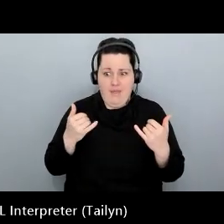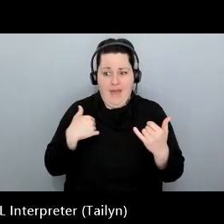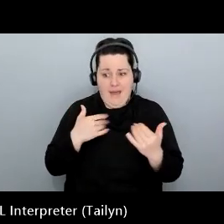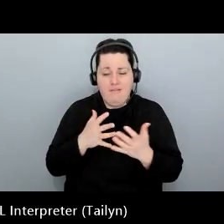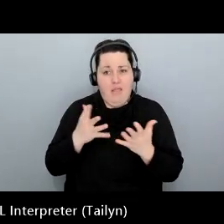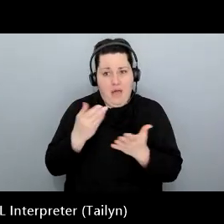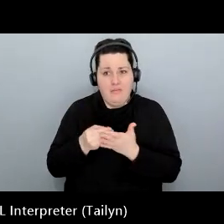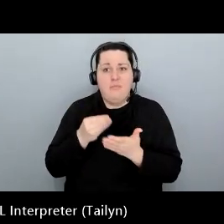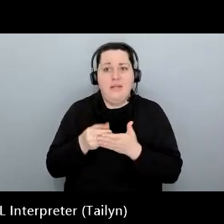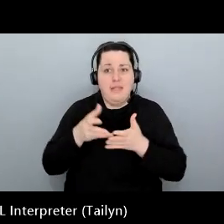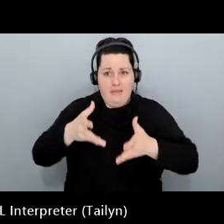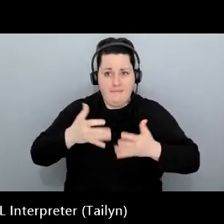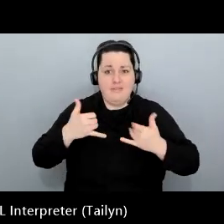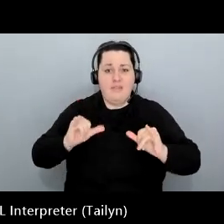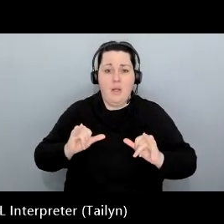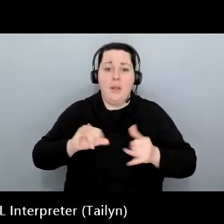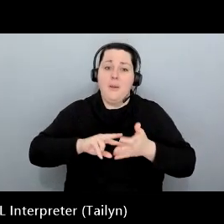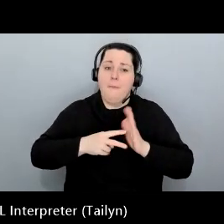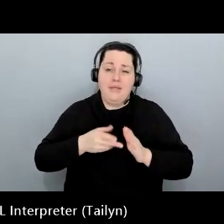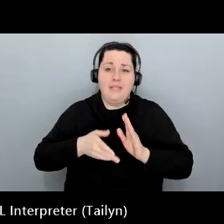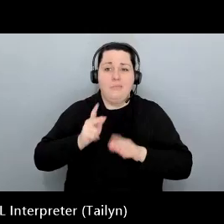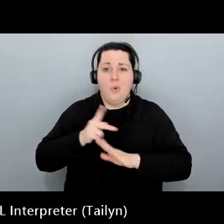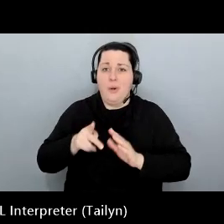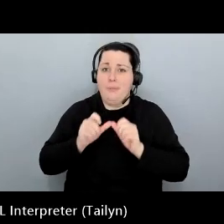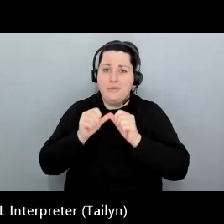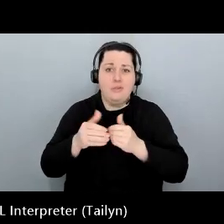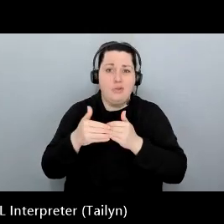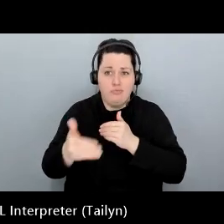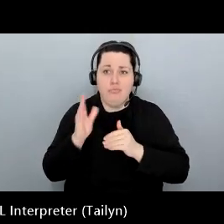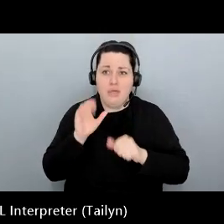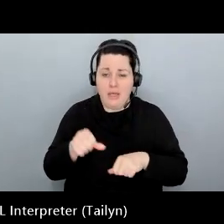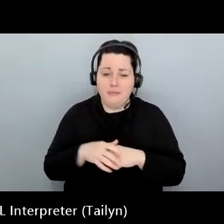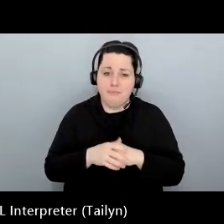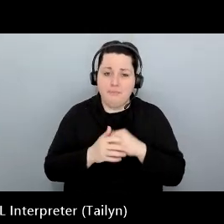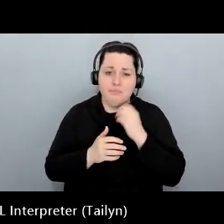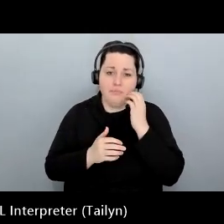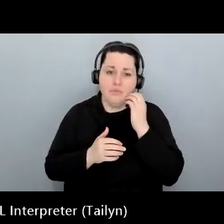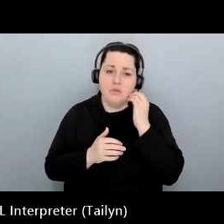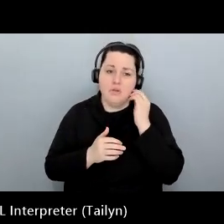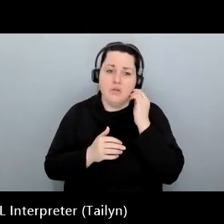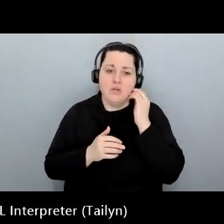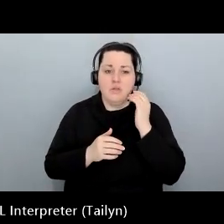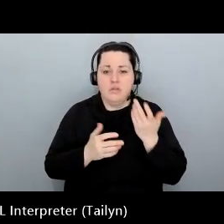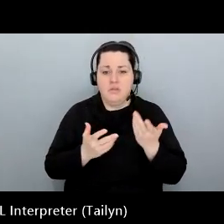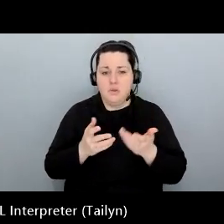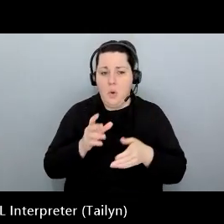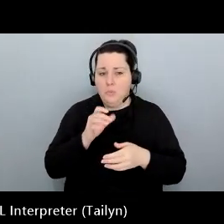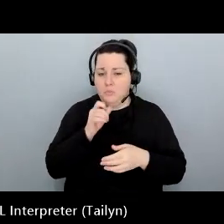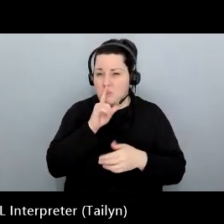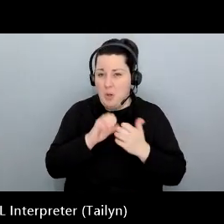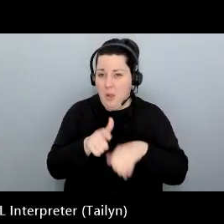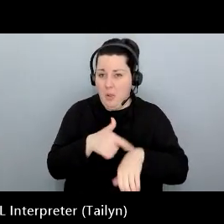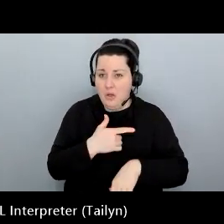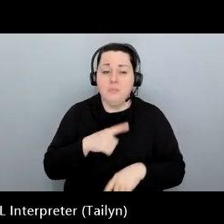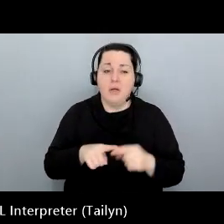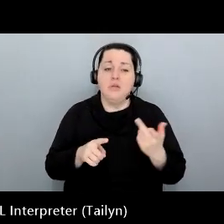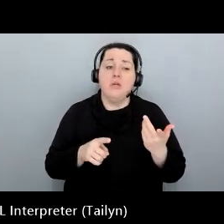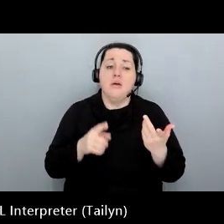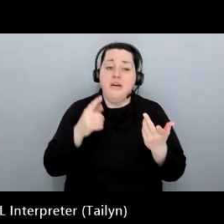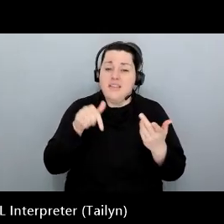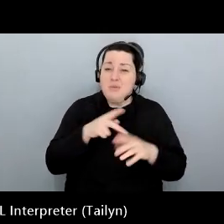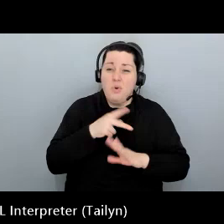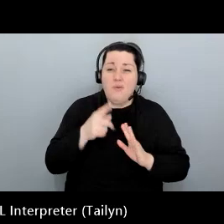we'll be able to still run the program afterwards. And this program is for any sort of businesses that